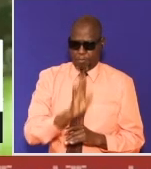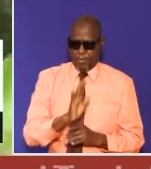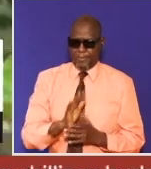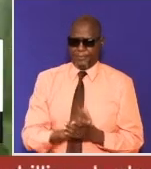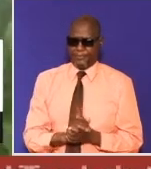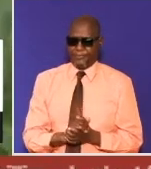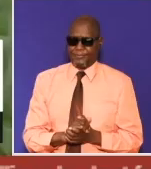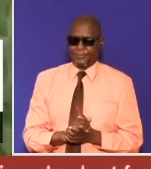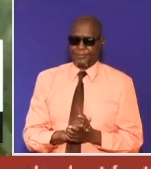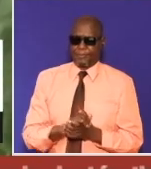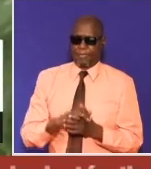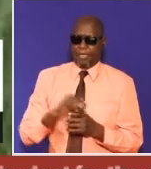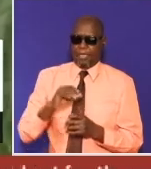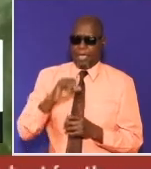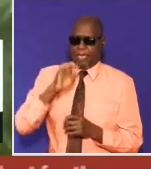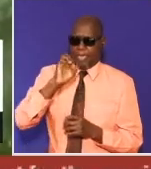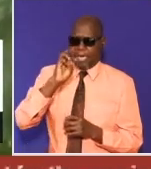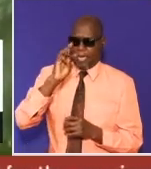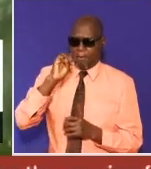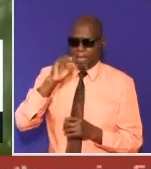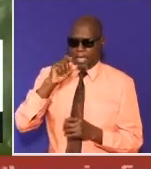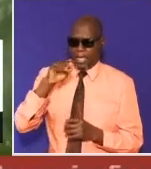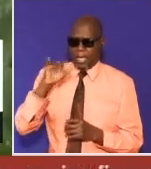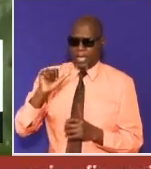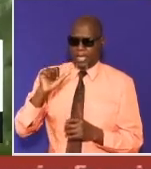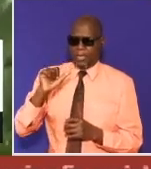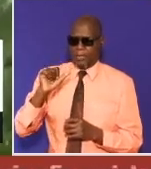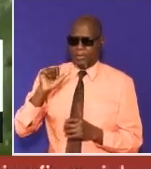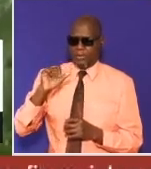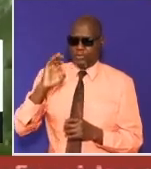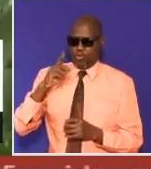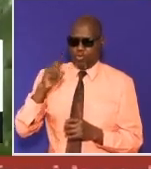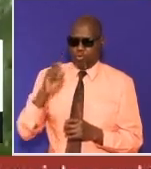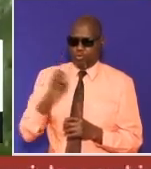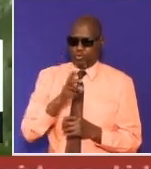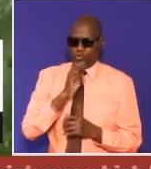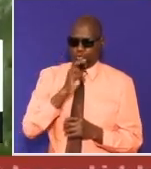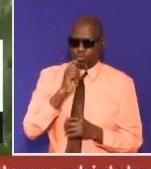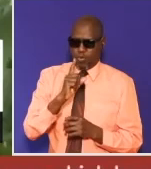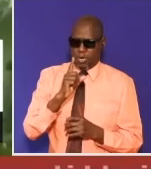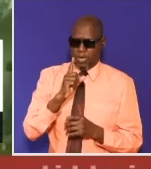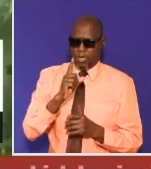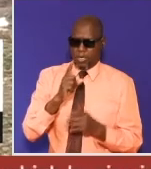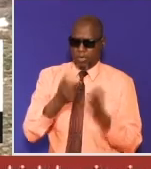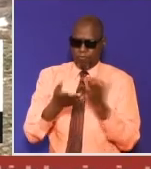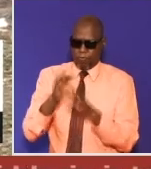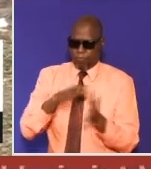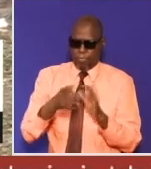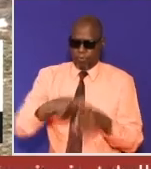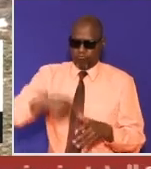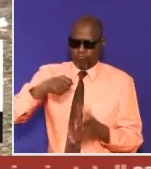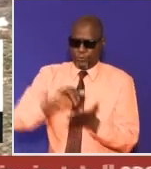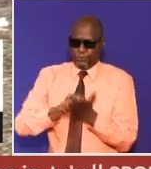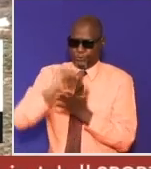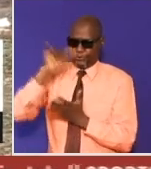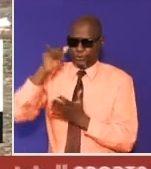When Emily Cherob packed her bags in December 2021 in pursuit of a better life in Saudi Arabia, she had no idea of what was waiting